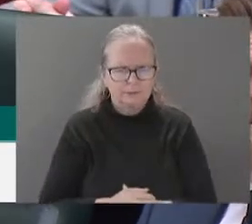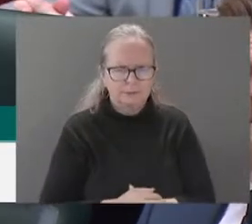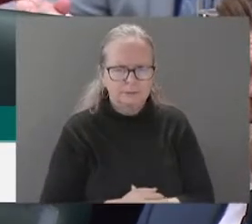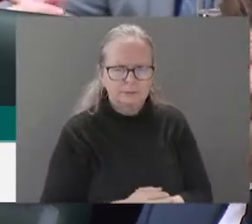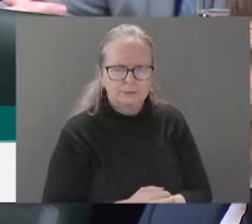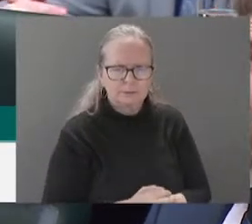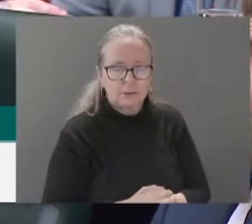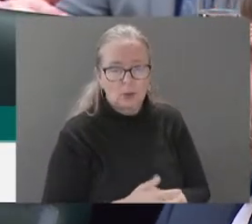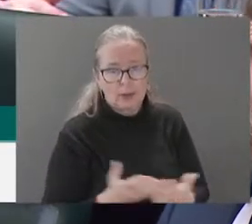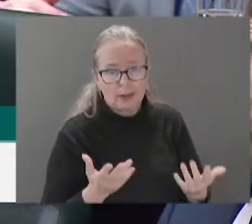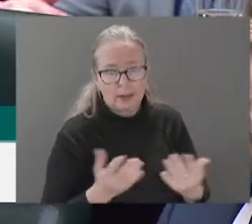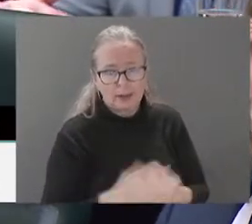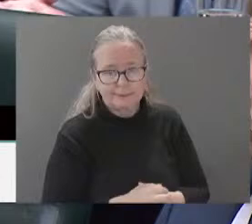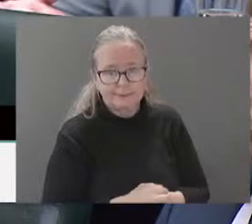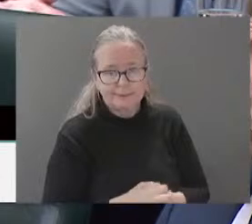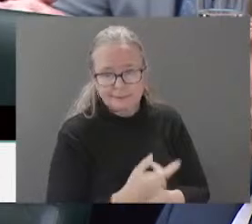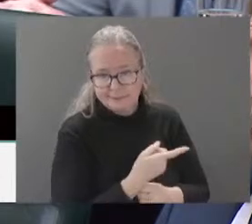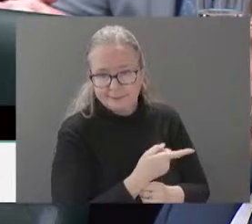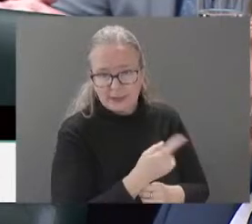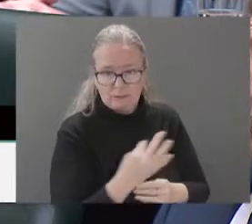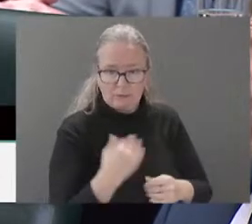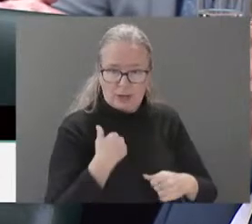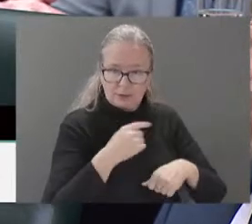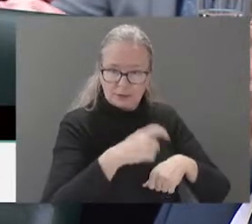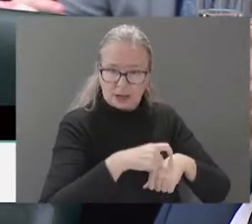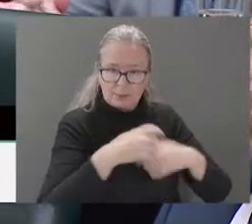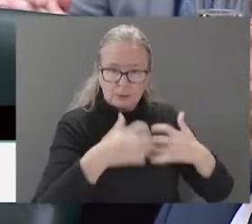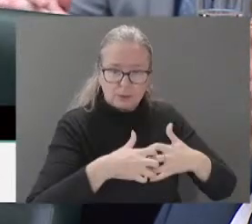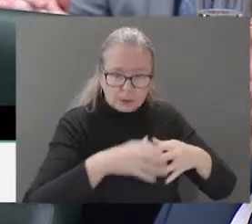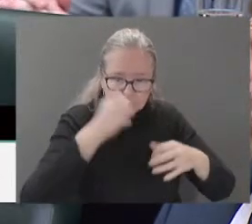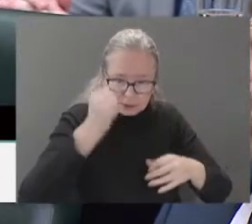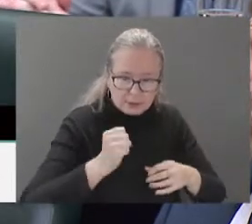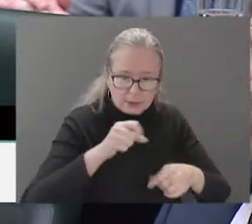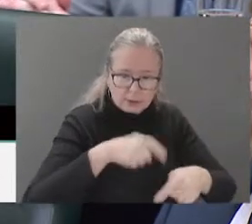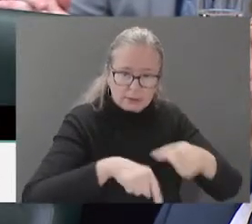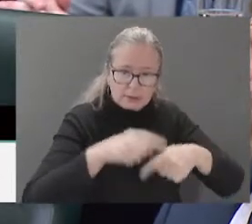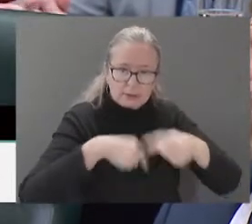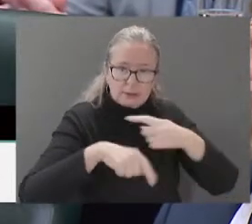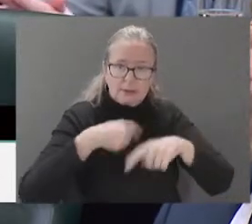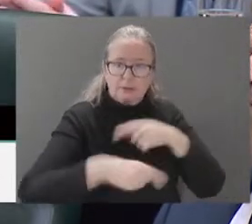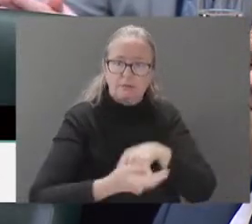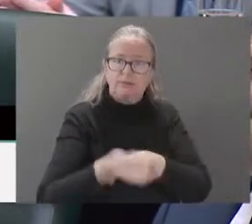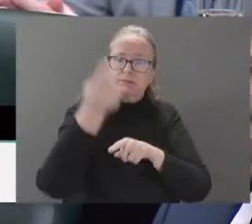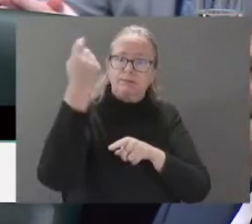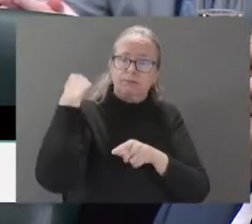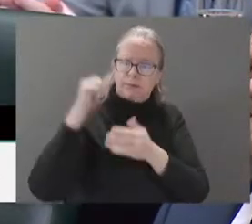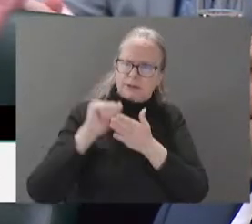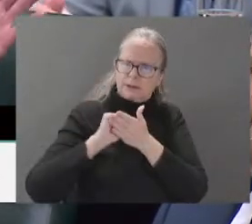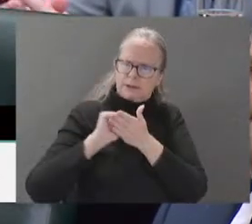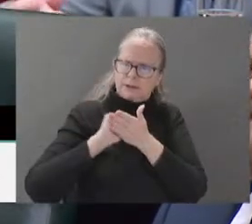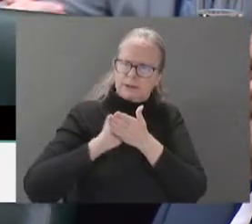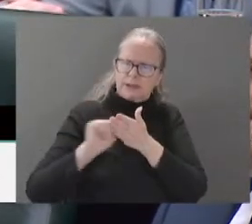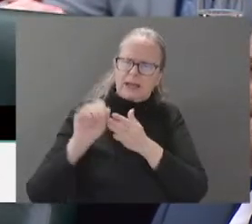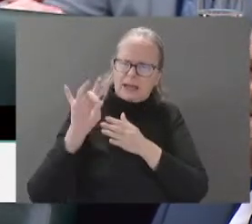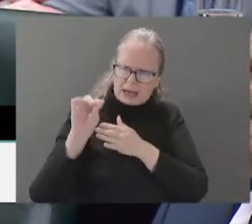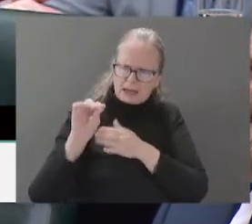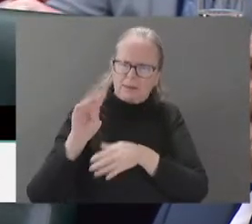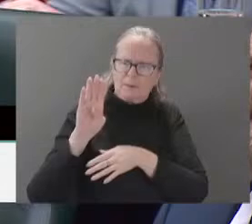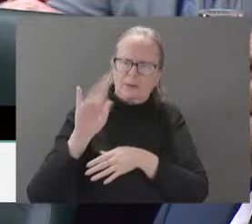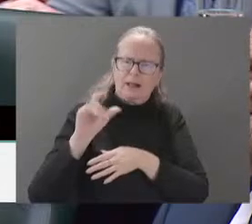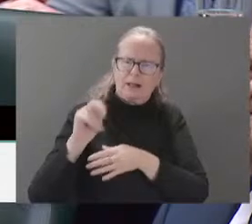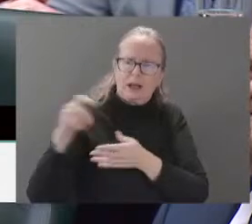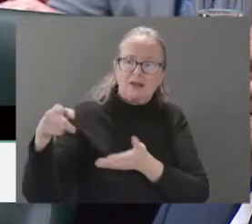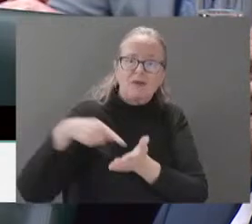machine if I could go back and erase the $80 billion of fail Legacy debt that the NDP Saddles every single Alberton